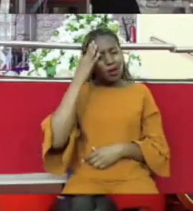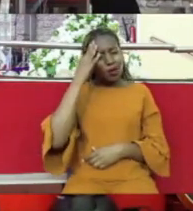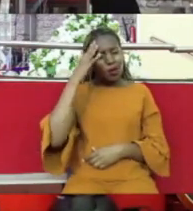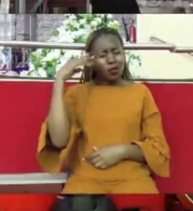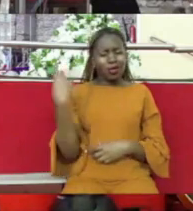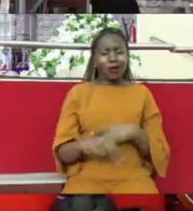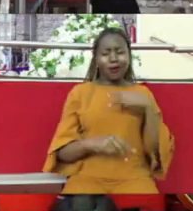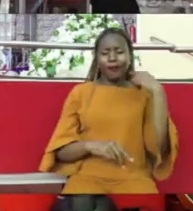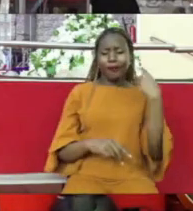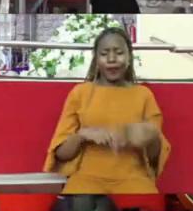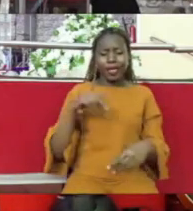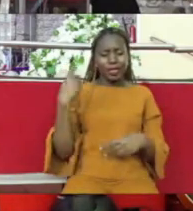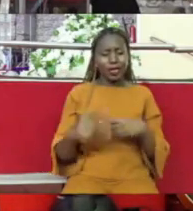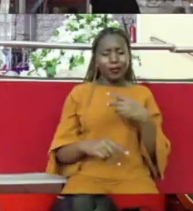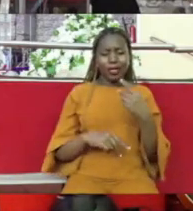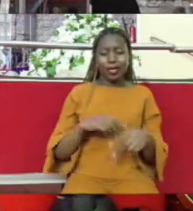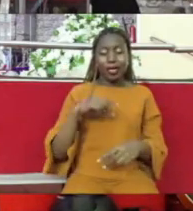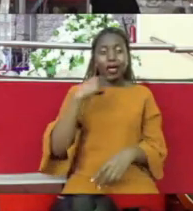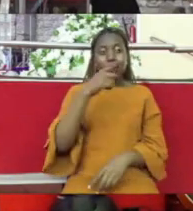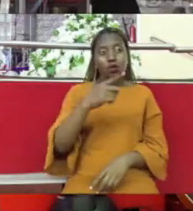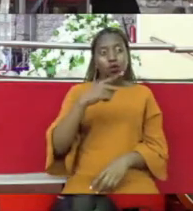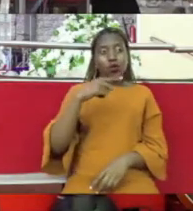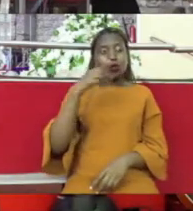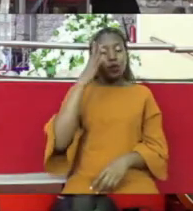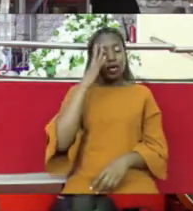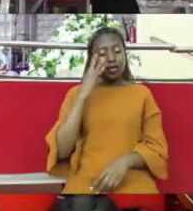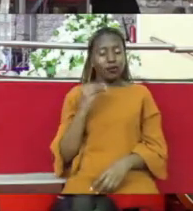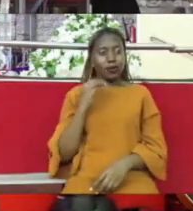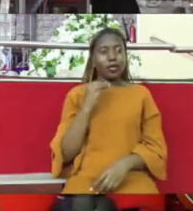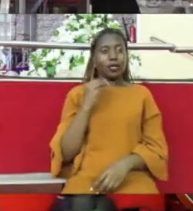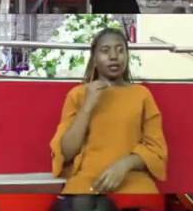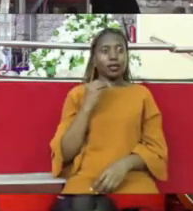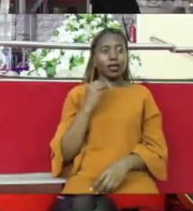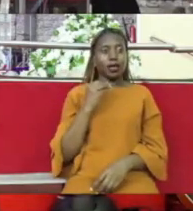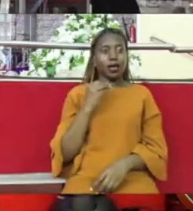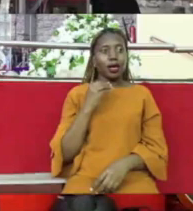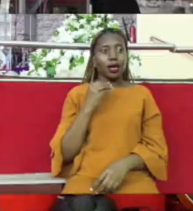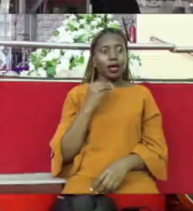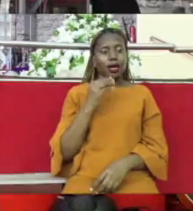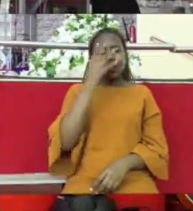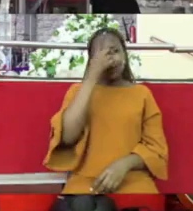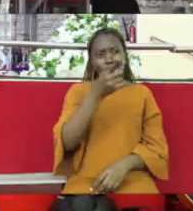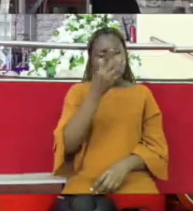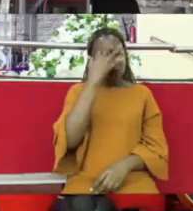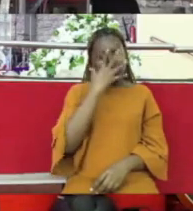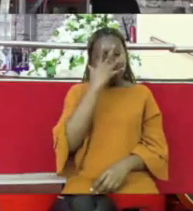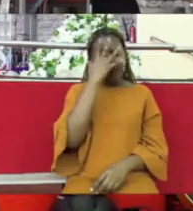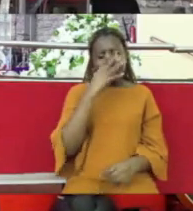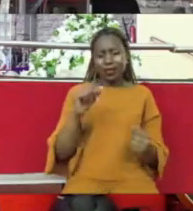my sister, from your husband. Anajua vichapo ambavyo unapokea toka kwa bwana. You are embarrassed, you can't share it with anyone. Kwamba